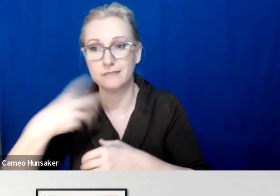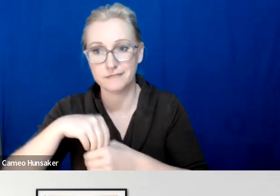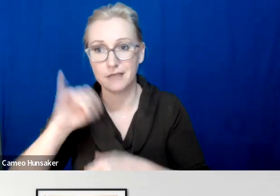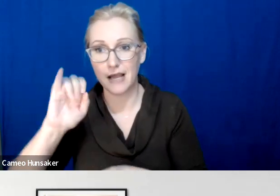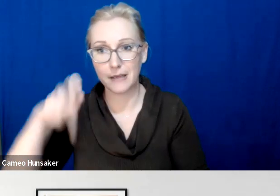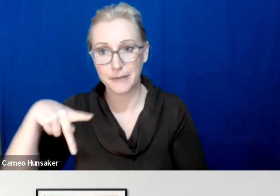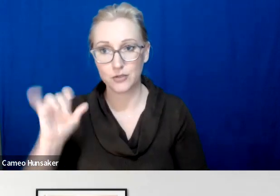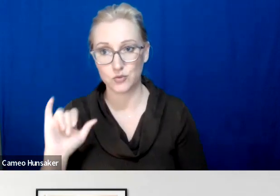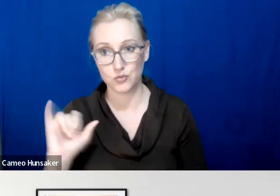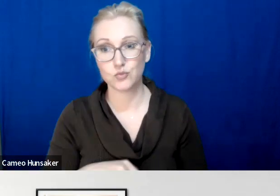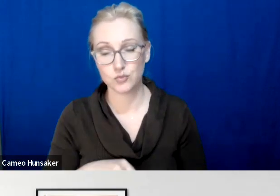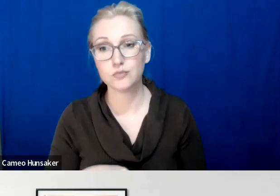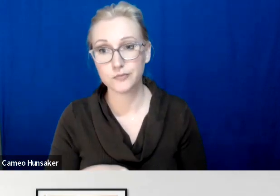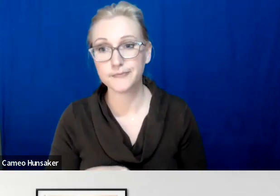IEP.